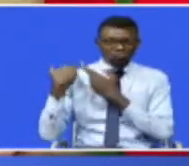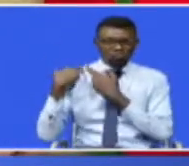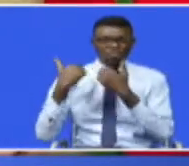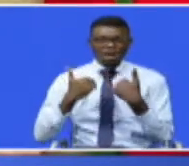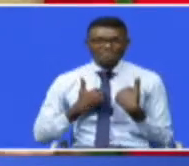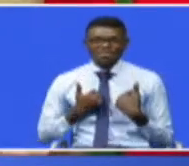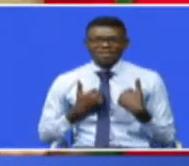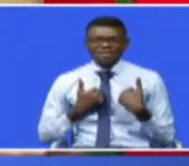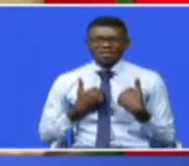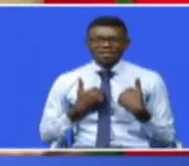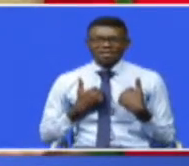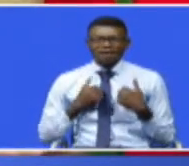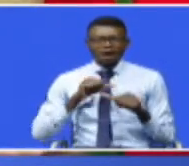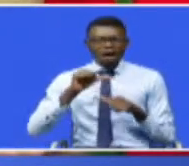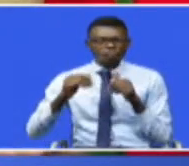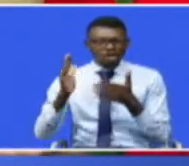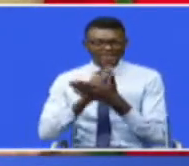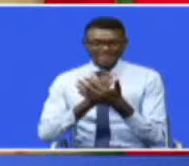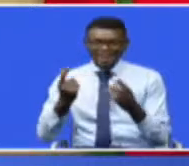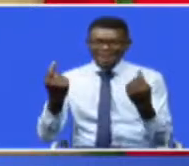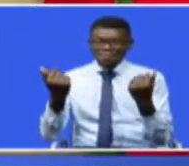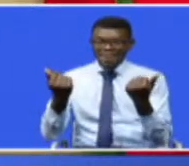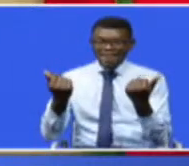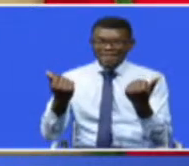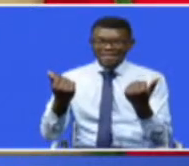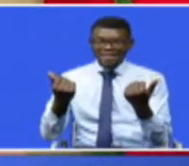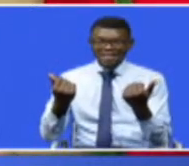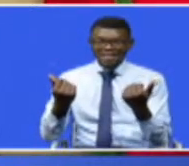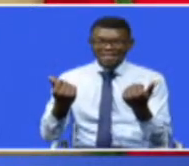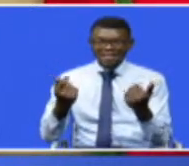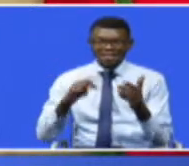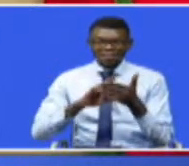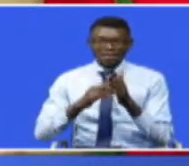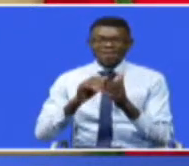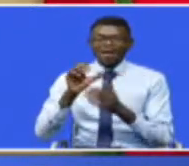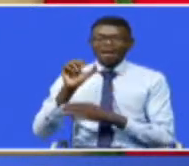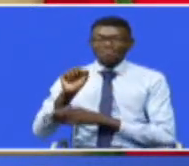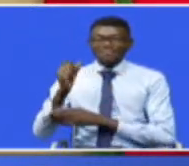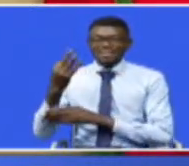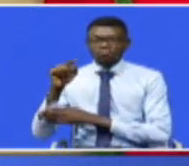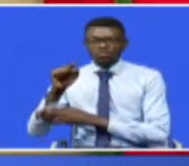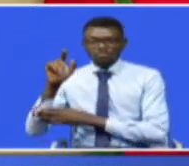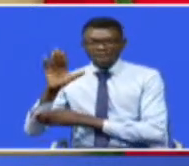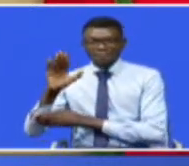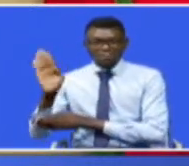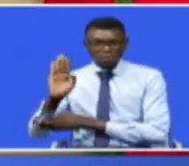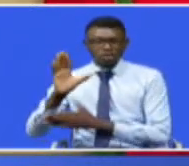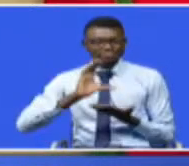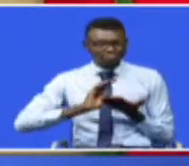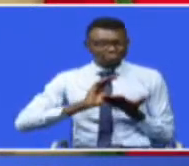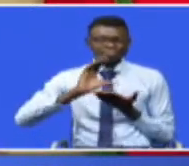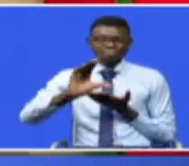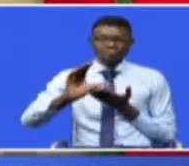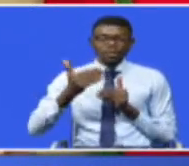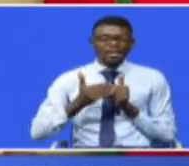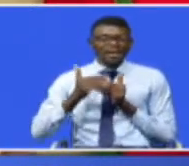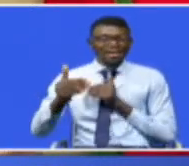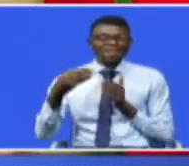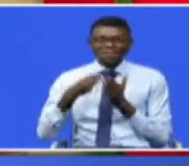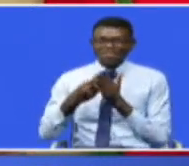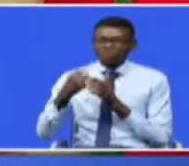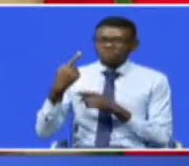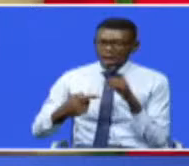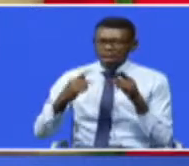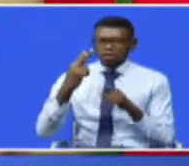and duty on Division of Revenue Act now to ensure this 53.5 billion is reflected in the next financial year